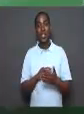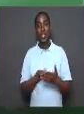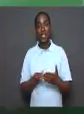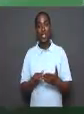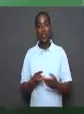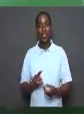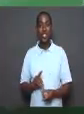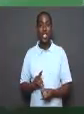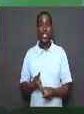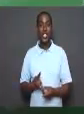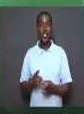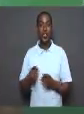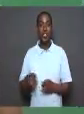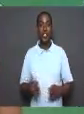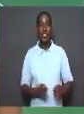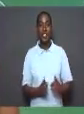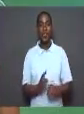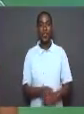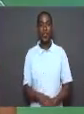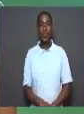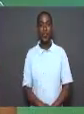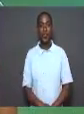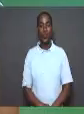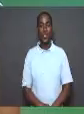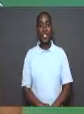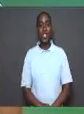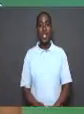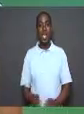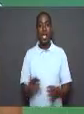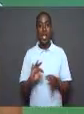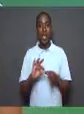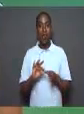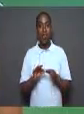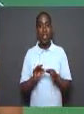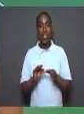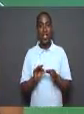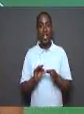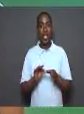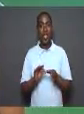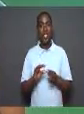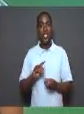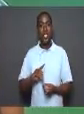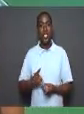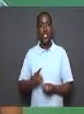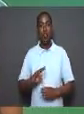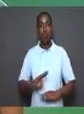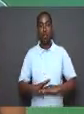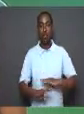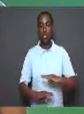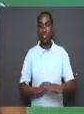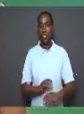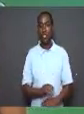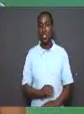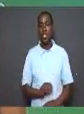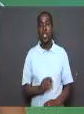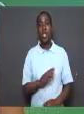the digestive system. We defined the process of digestion and labeled